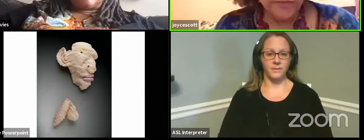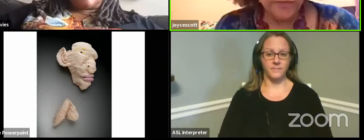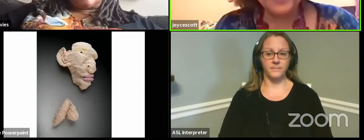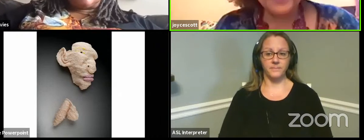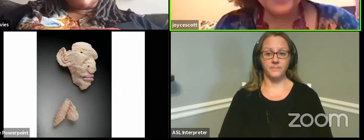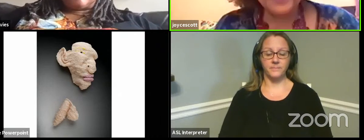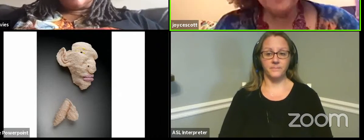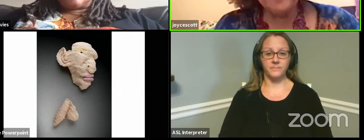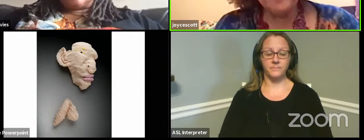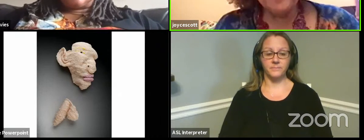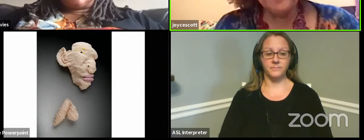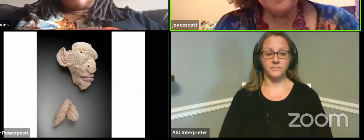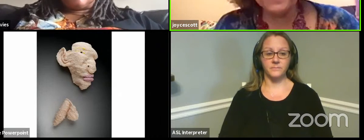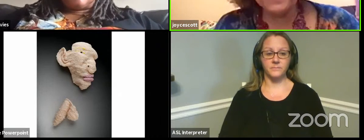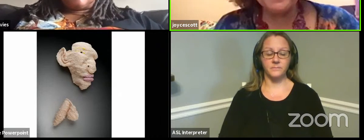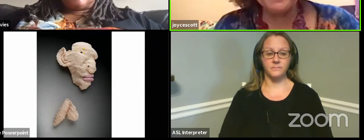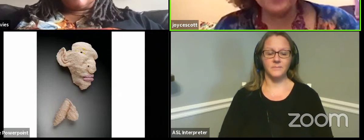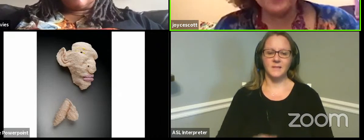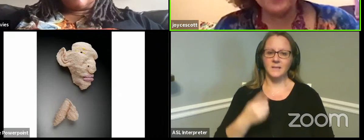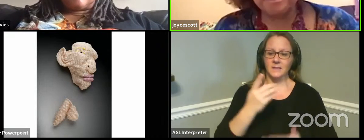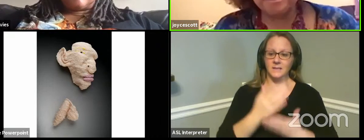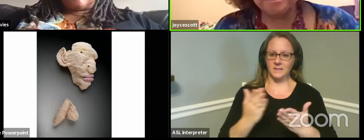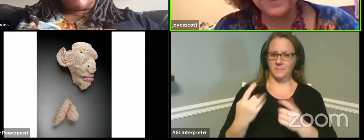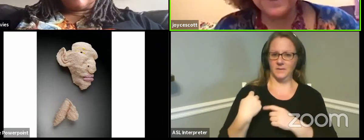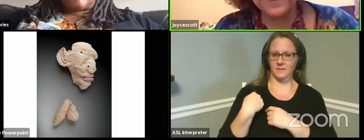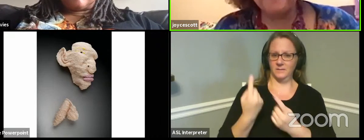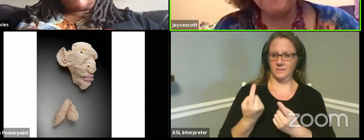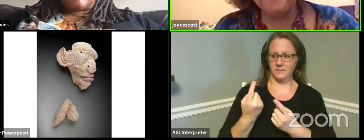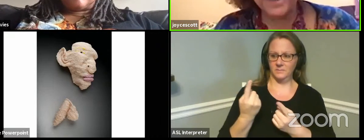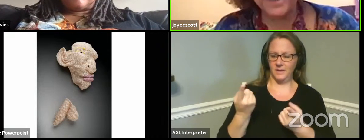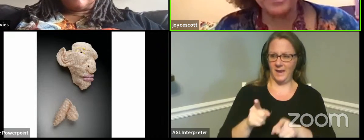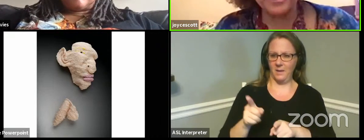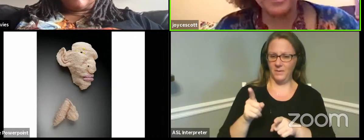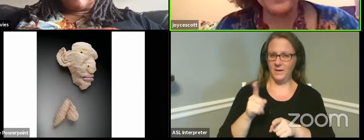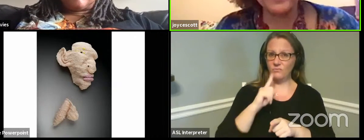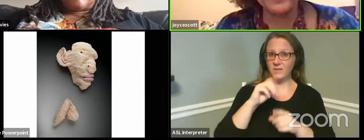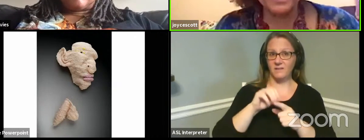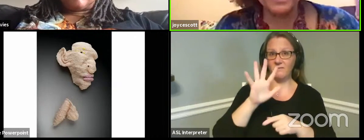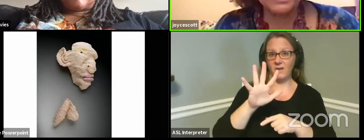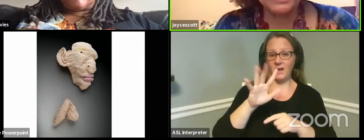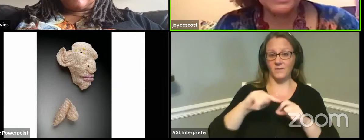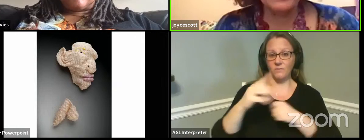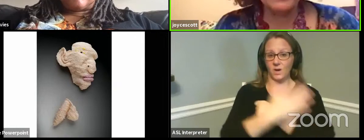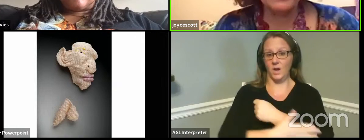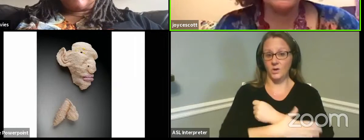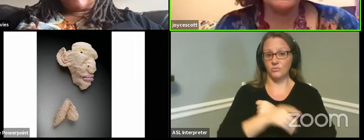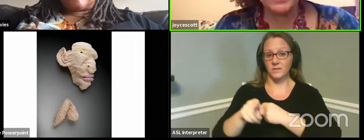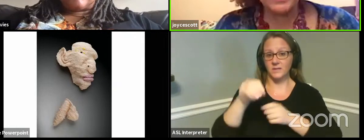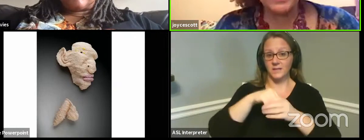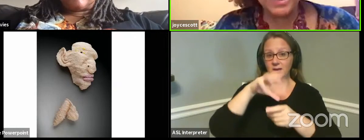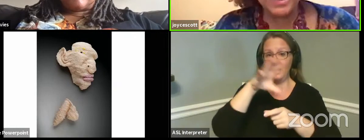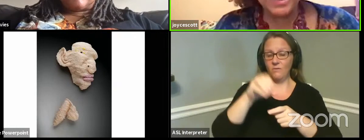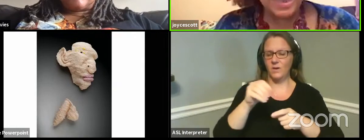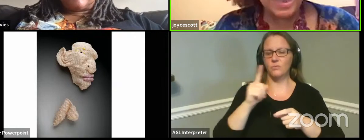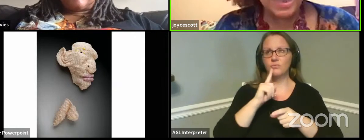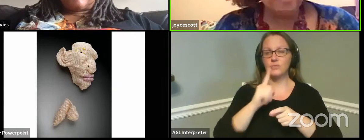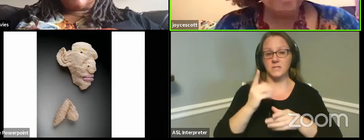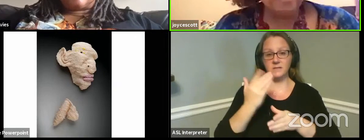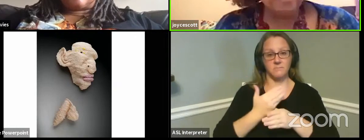I'm really perturbed by something that's been happening in basically 5 countries in Africa where